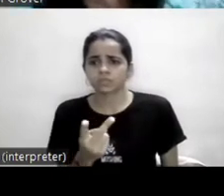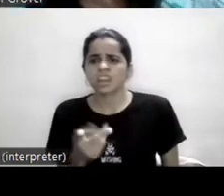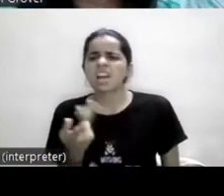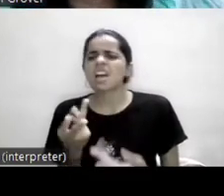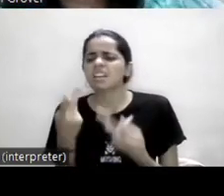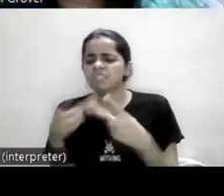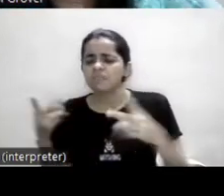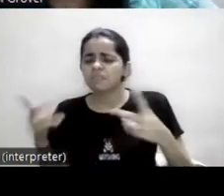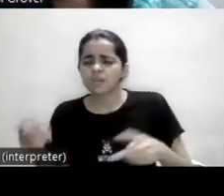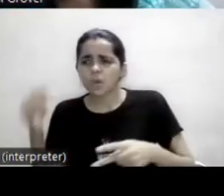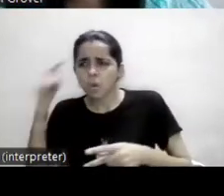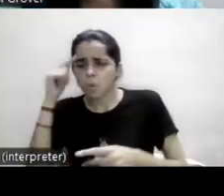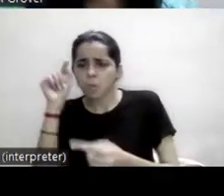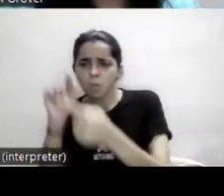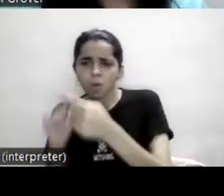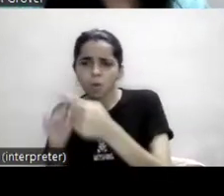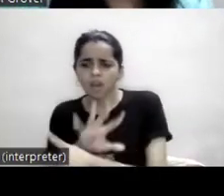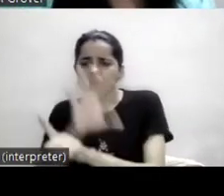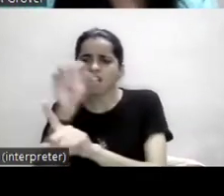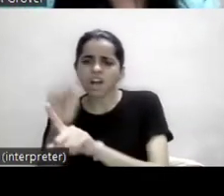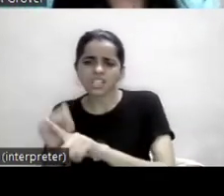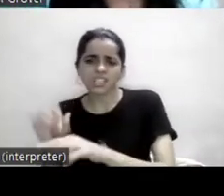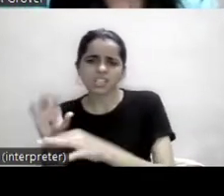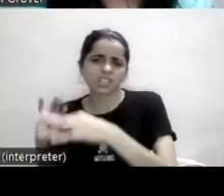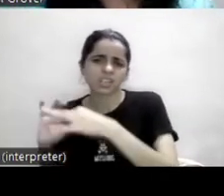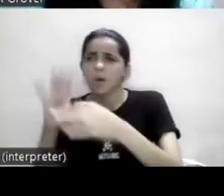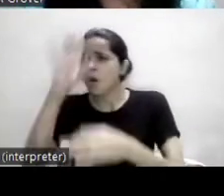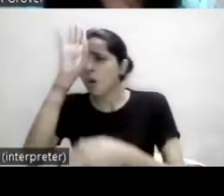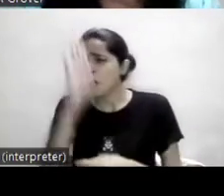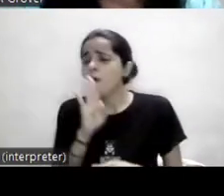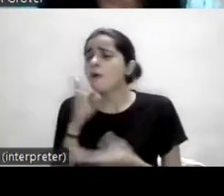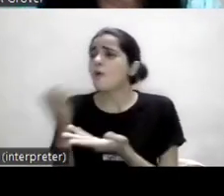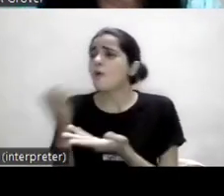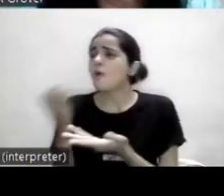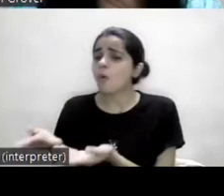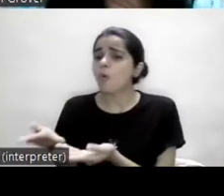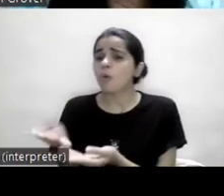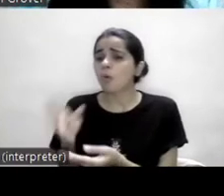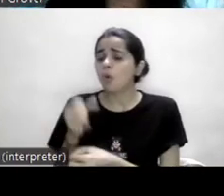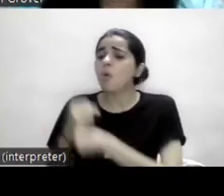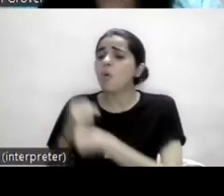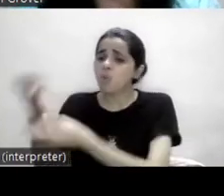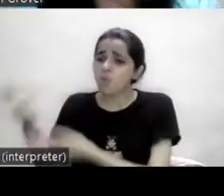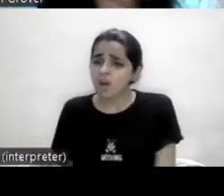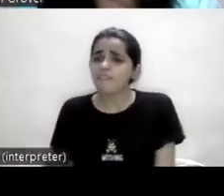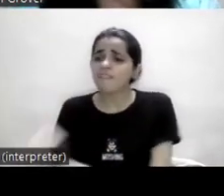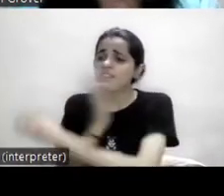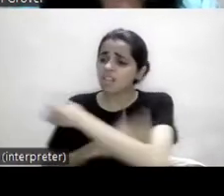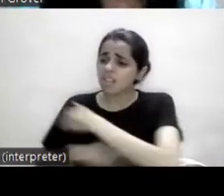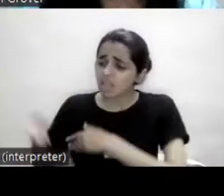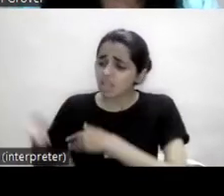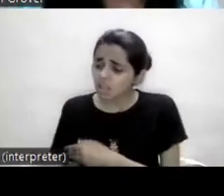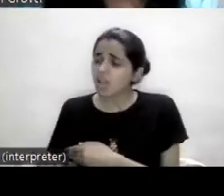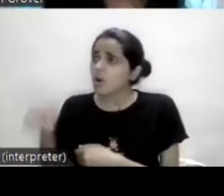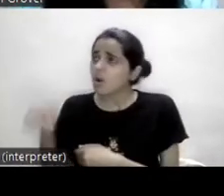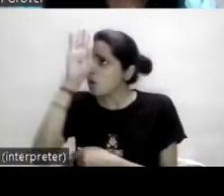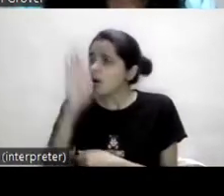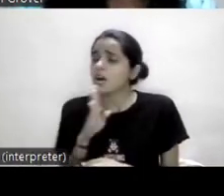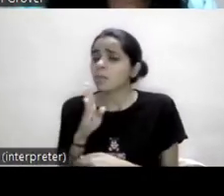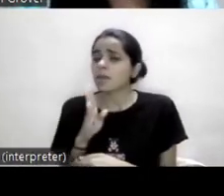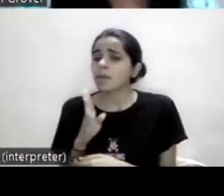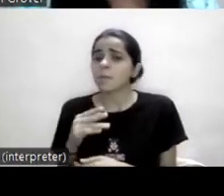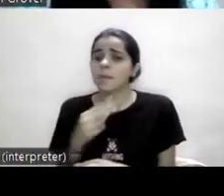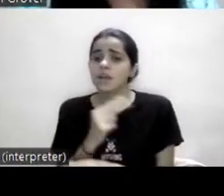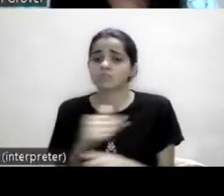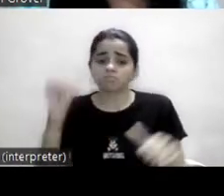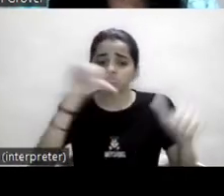gaze. They were considered people of God. They were considered children of God, and they were treated like that. But the